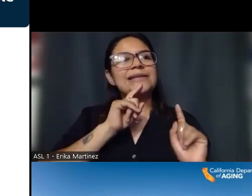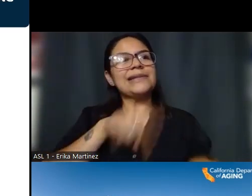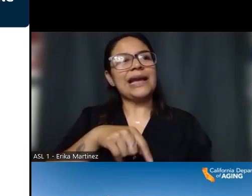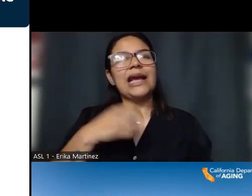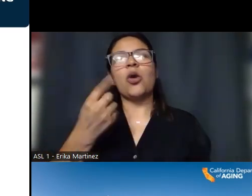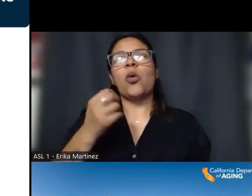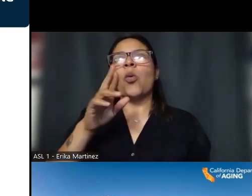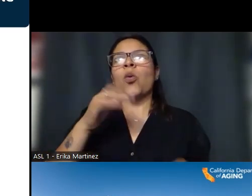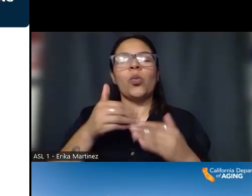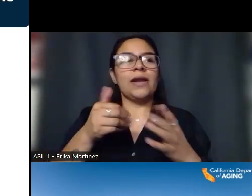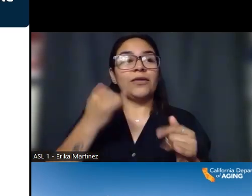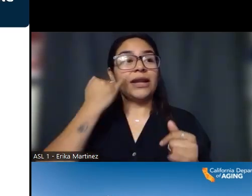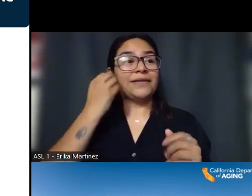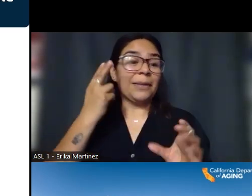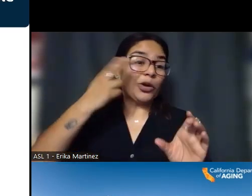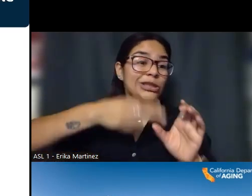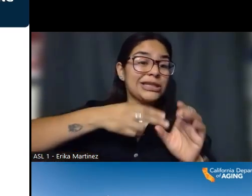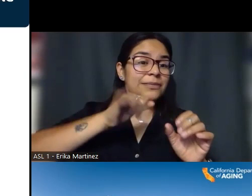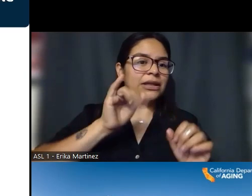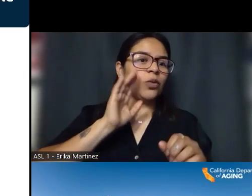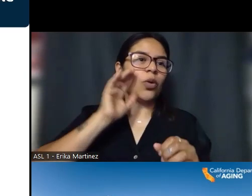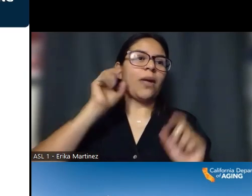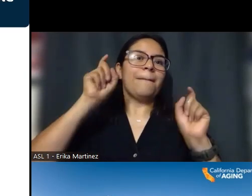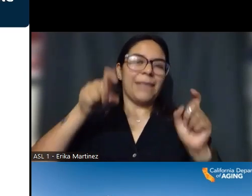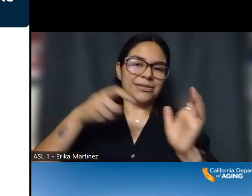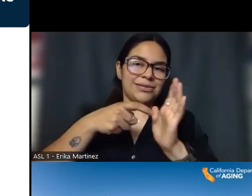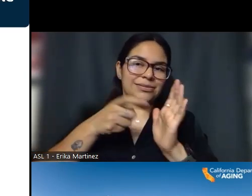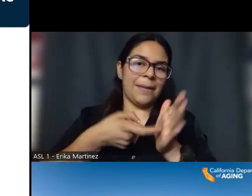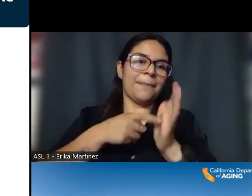own reasons for not wanting to be the patient representative.